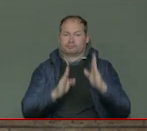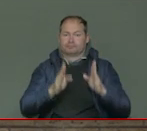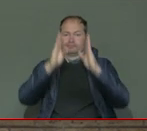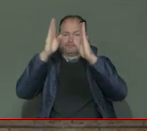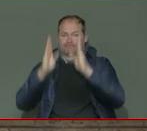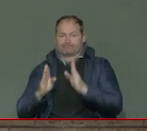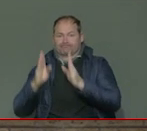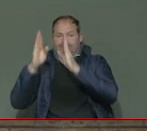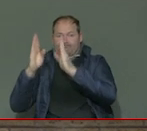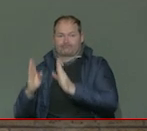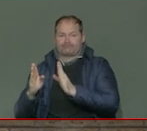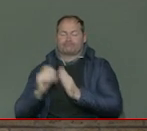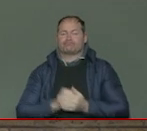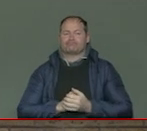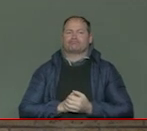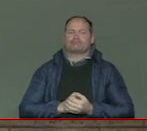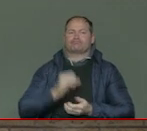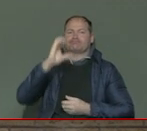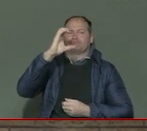they will say CRJ,